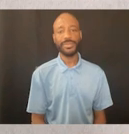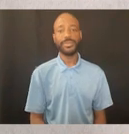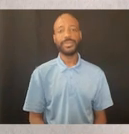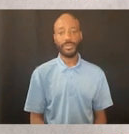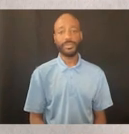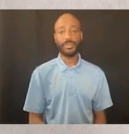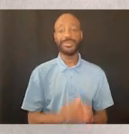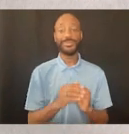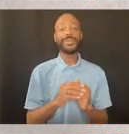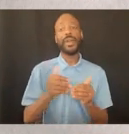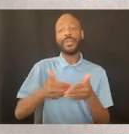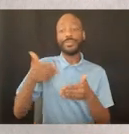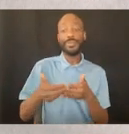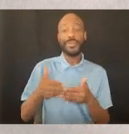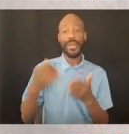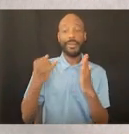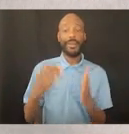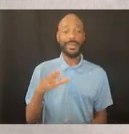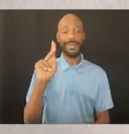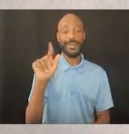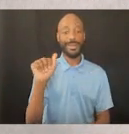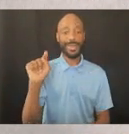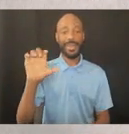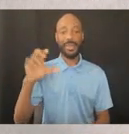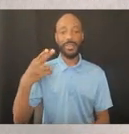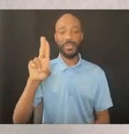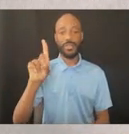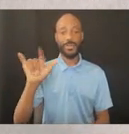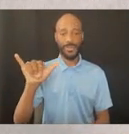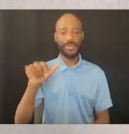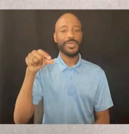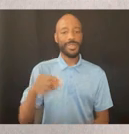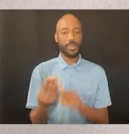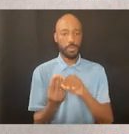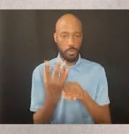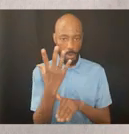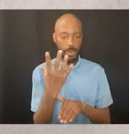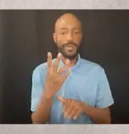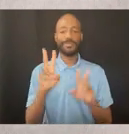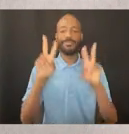This, our next artist is Kat Chudy, and this is Growth, the Growth Coat,